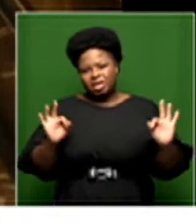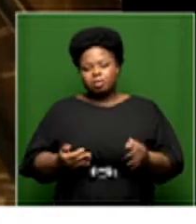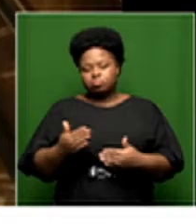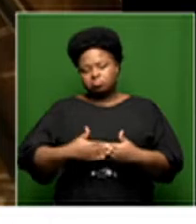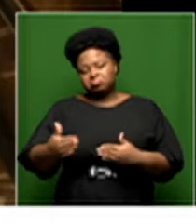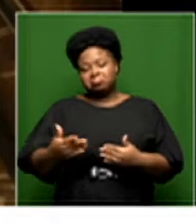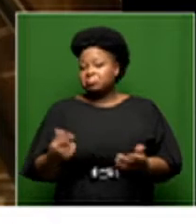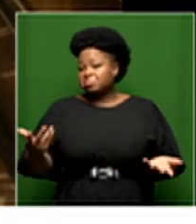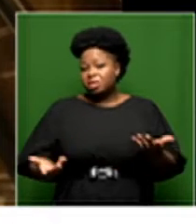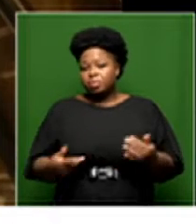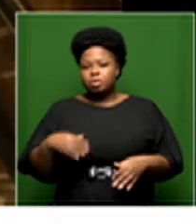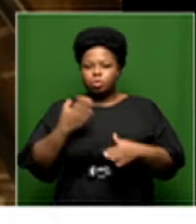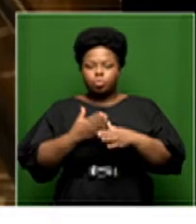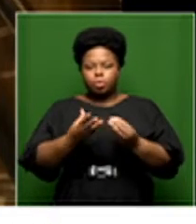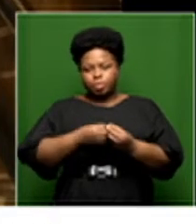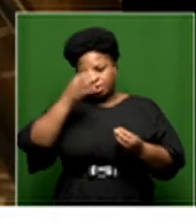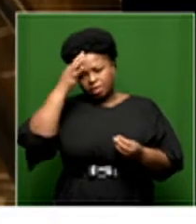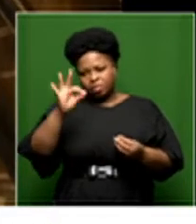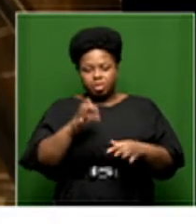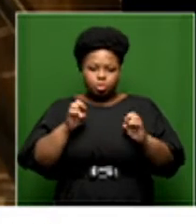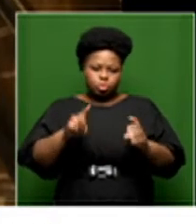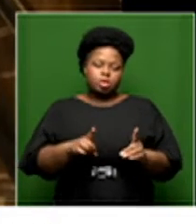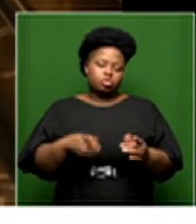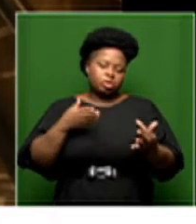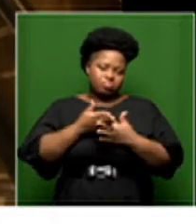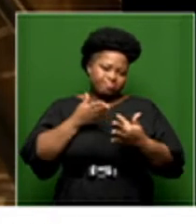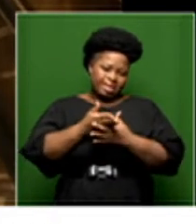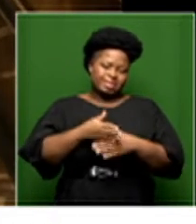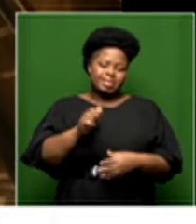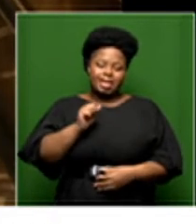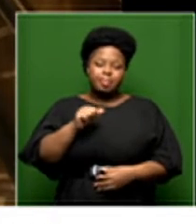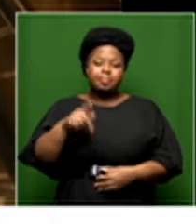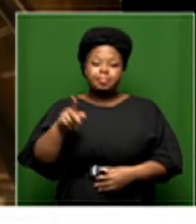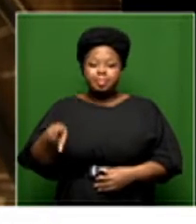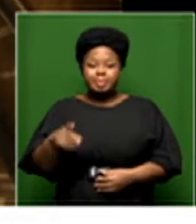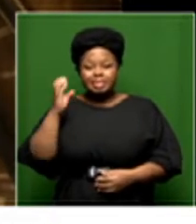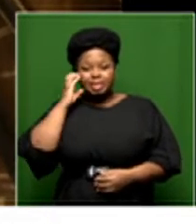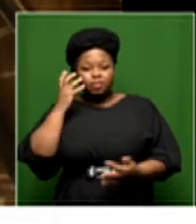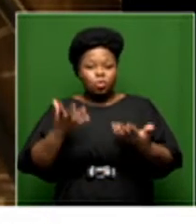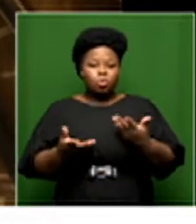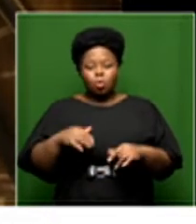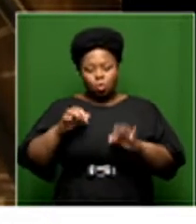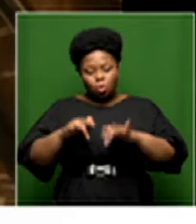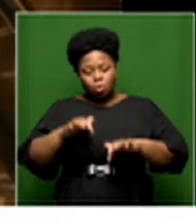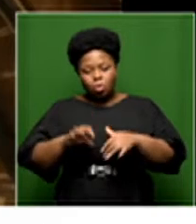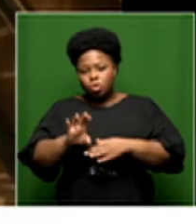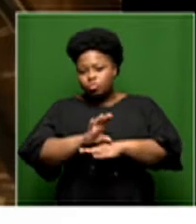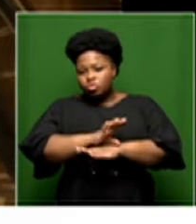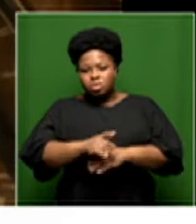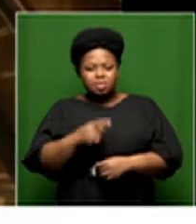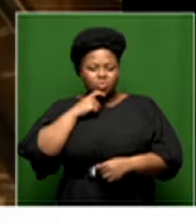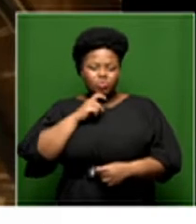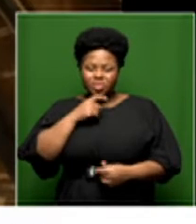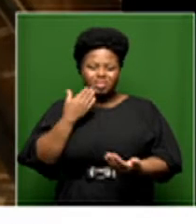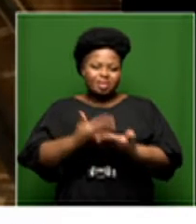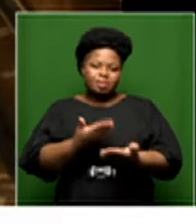the next couple of years. Let's work together with the government, make education apps accessible, right? And have this entire category of both web services